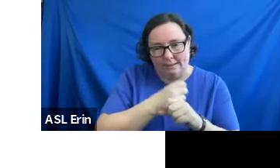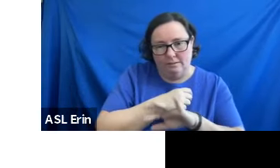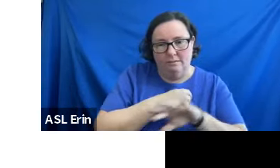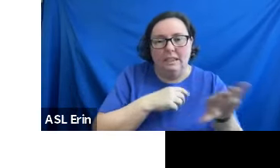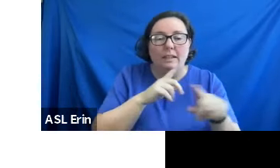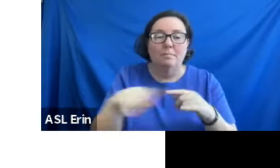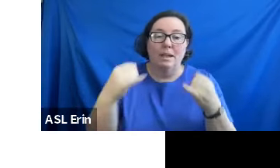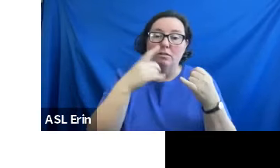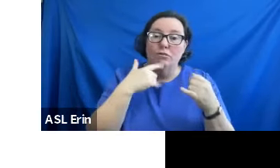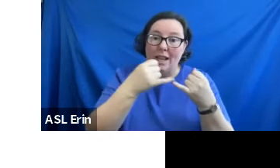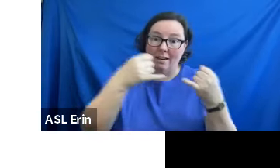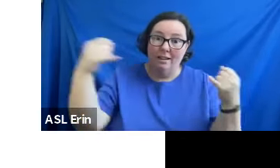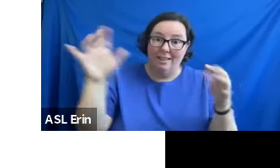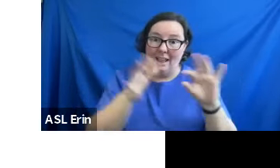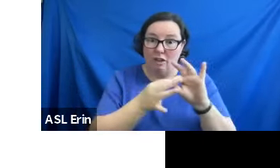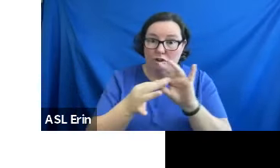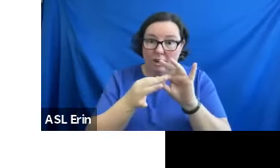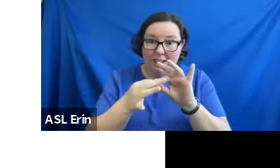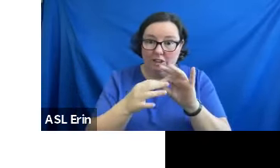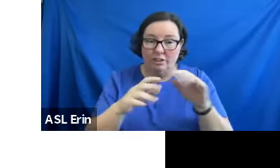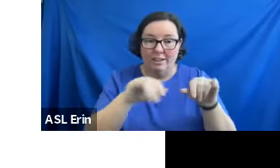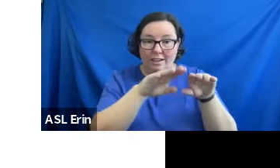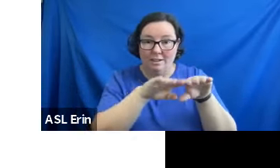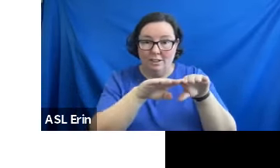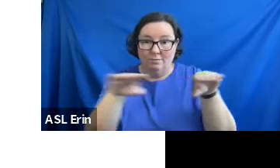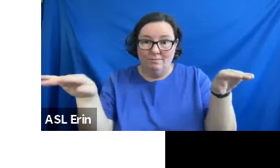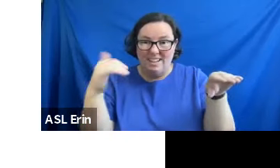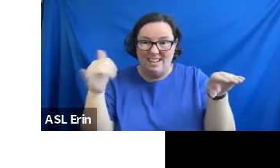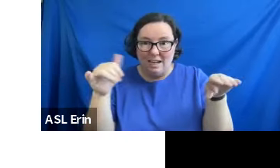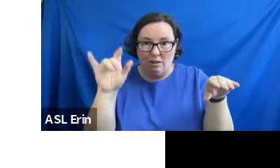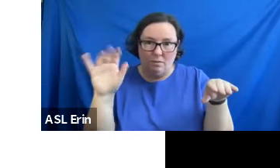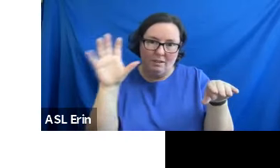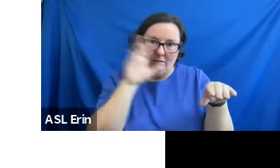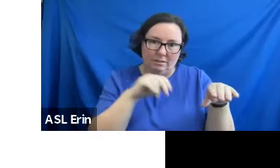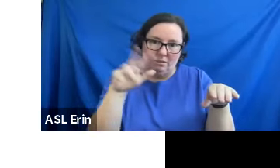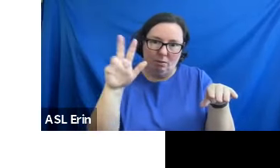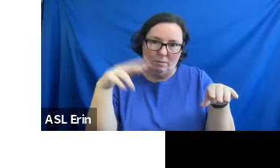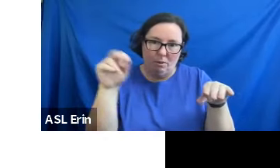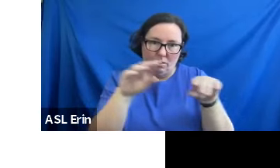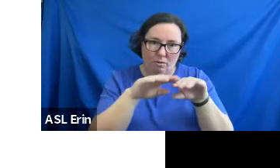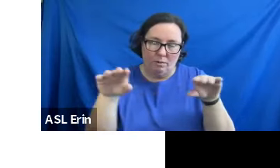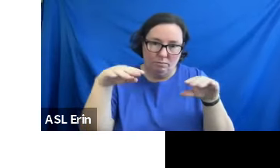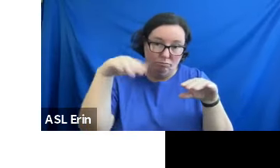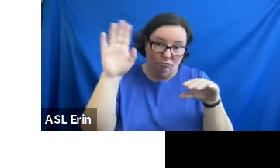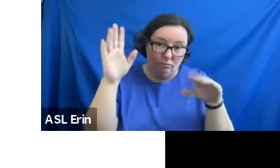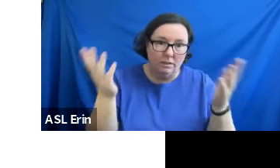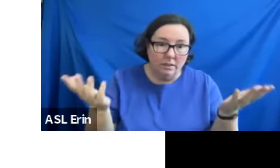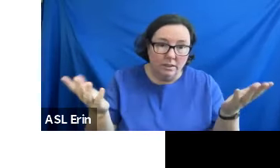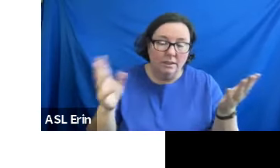can say that that corresponds to a sum verbal and mathematics score